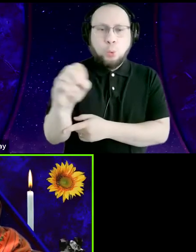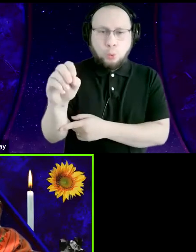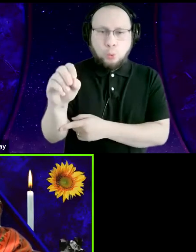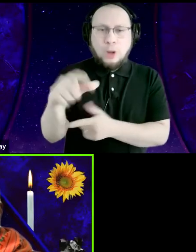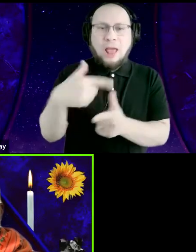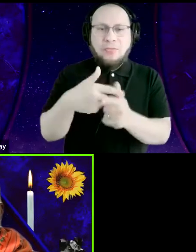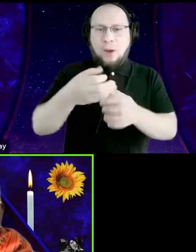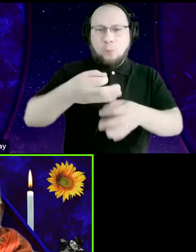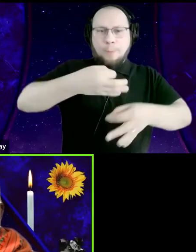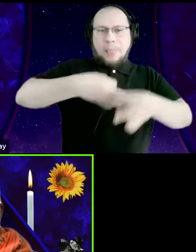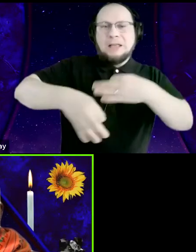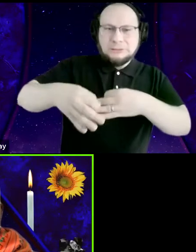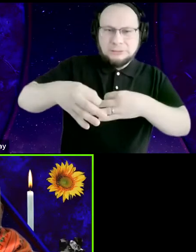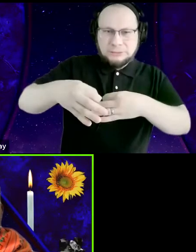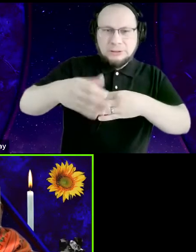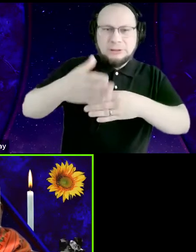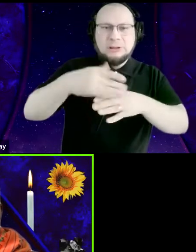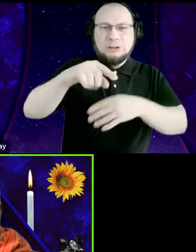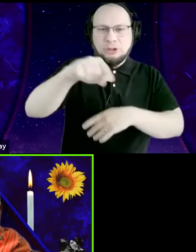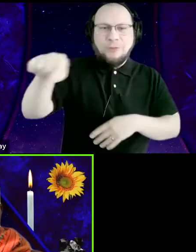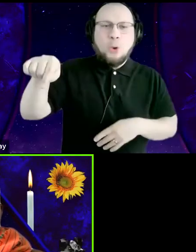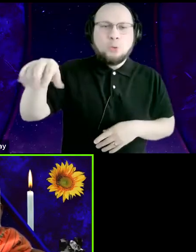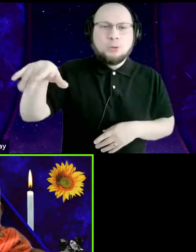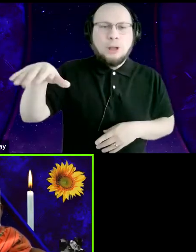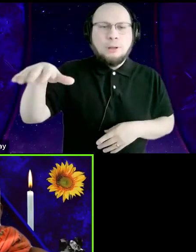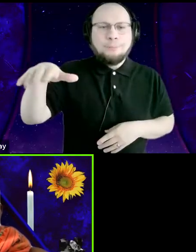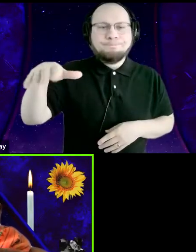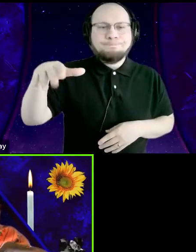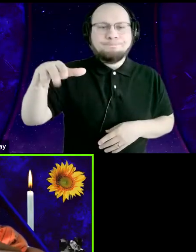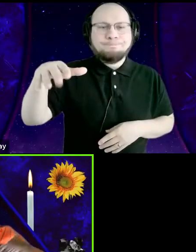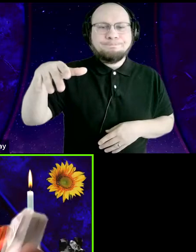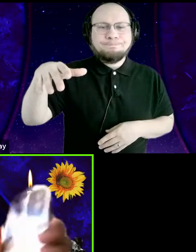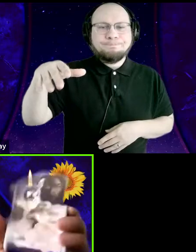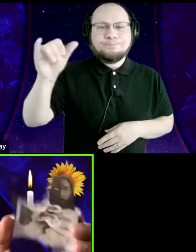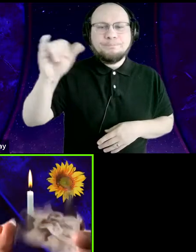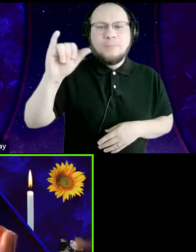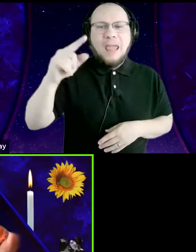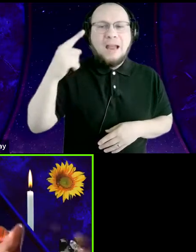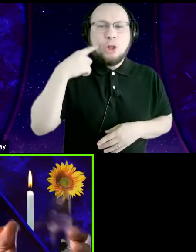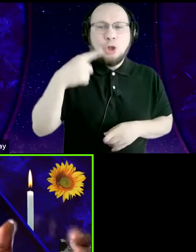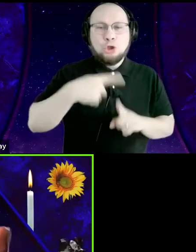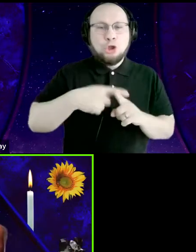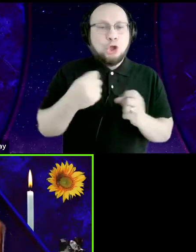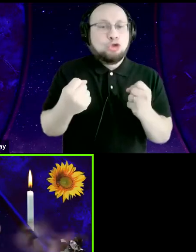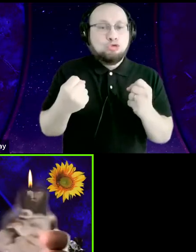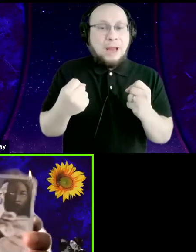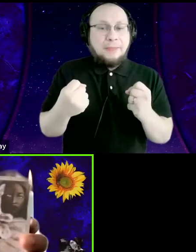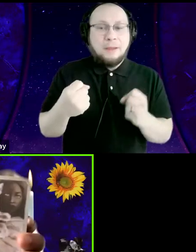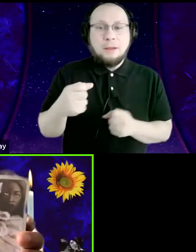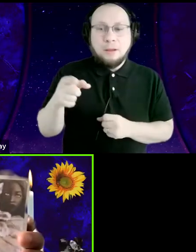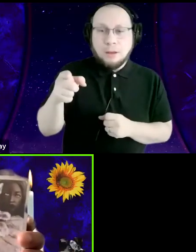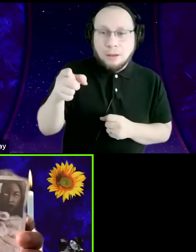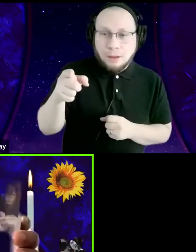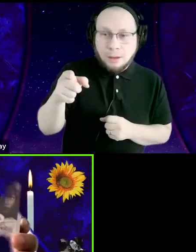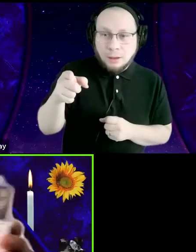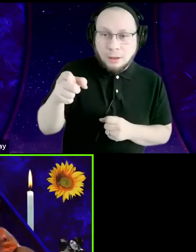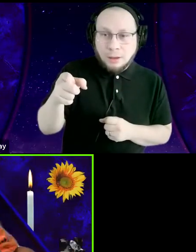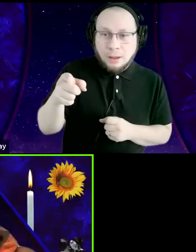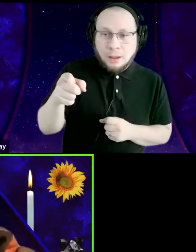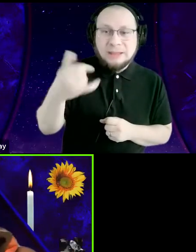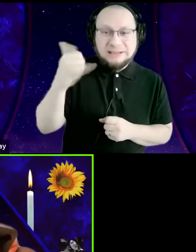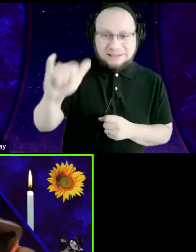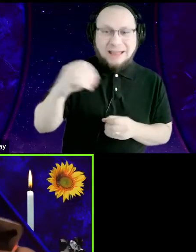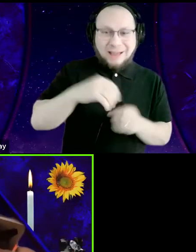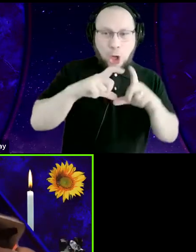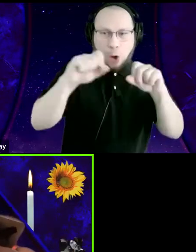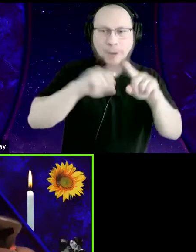of the characters, or it replaces some of the, so like strength is one of the major arcana. And so that one exists, but